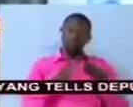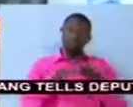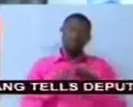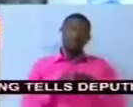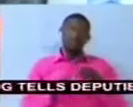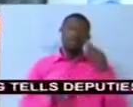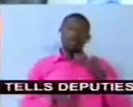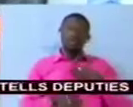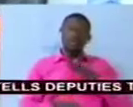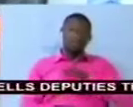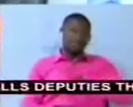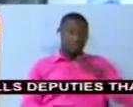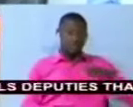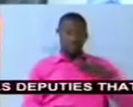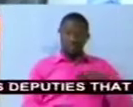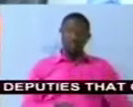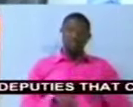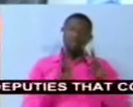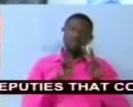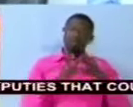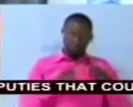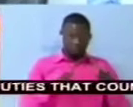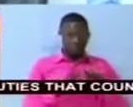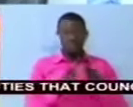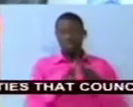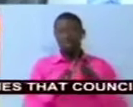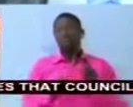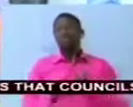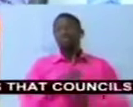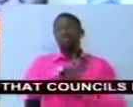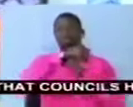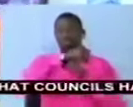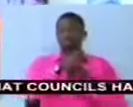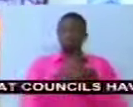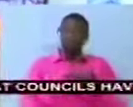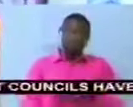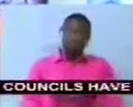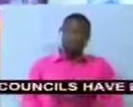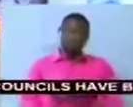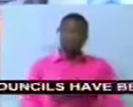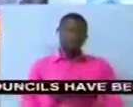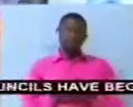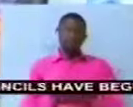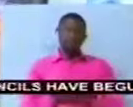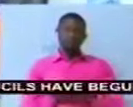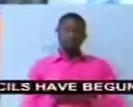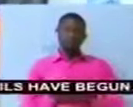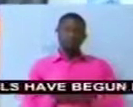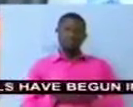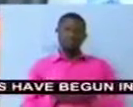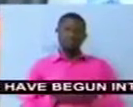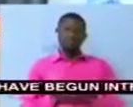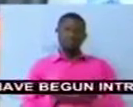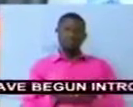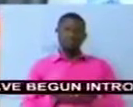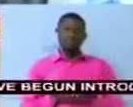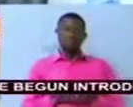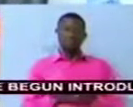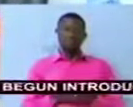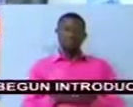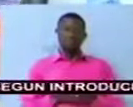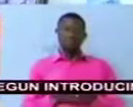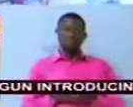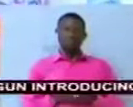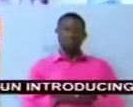ñom la when the children were engaged I was with them dem na be fu dara xewé sax fo xamné luñ wara dem lijeenti la wala défar